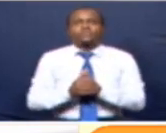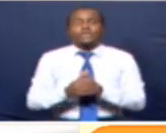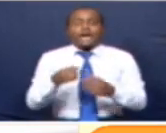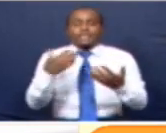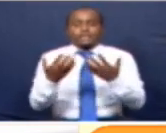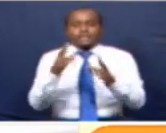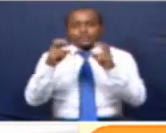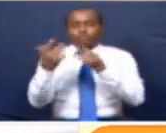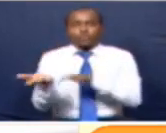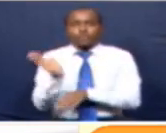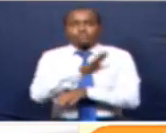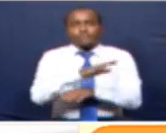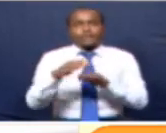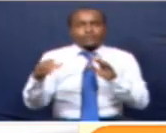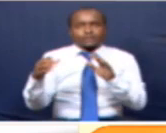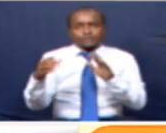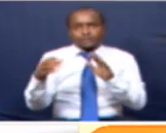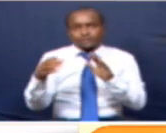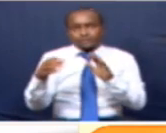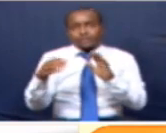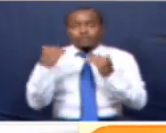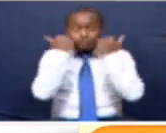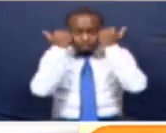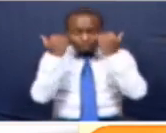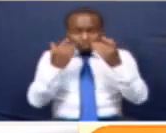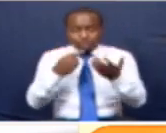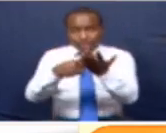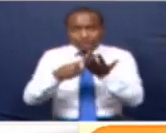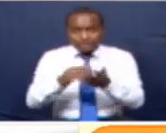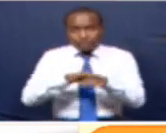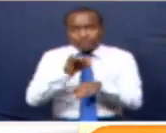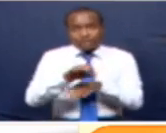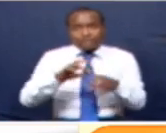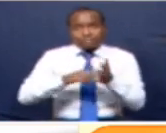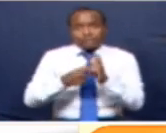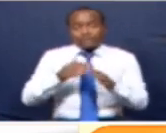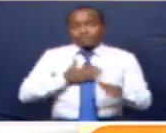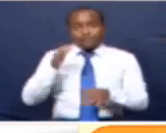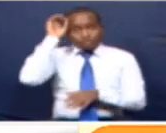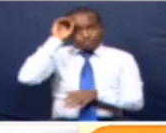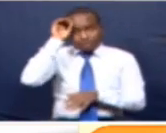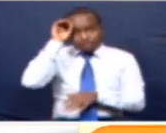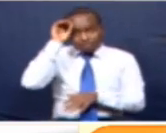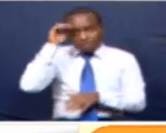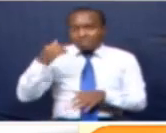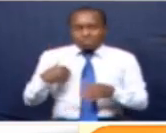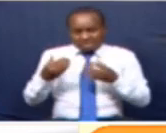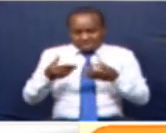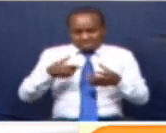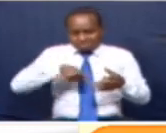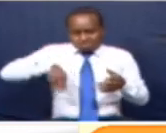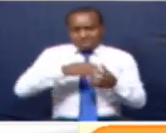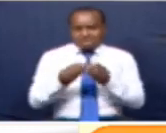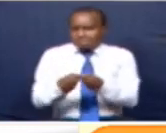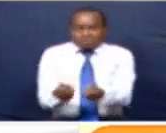courts to litigate over this matter. So in my opinion, we have not sorted out the problem.